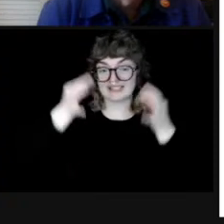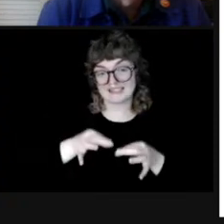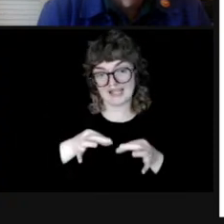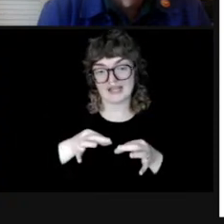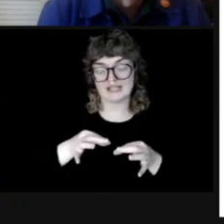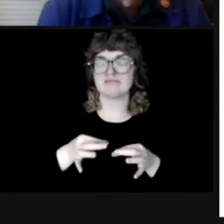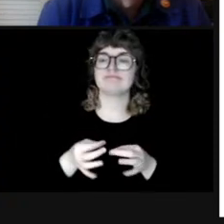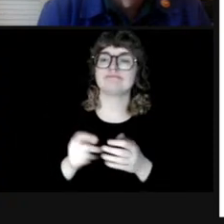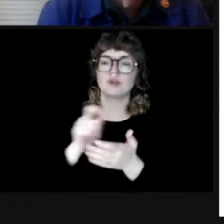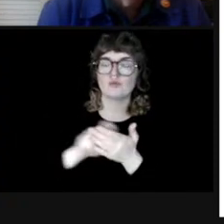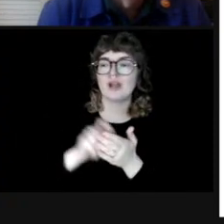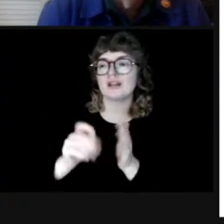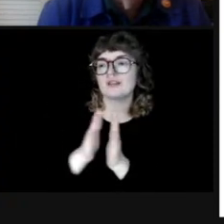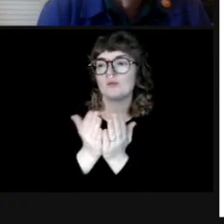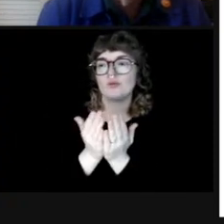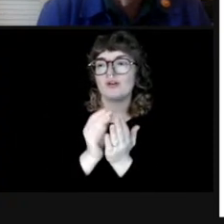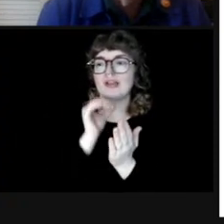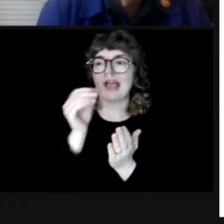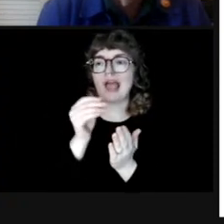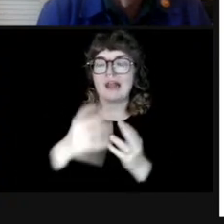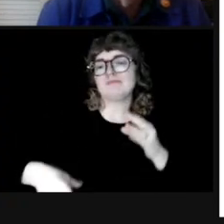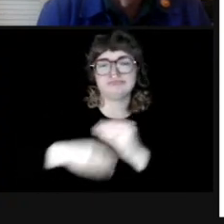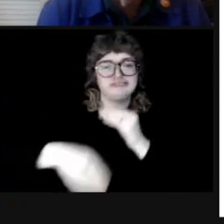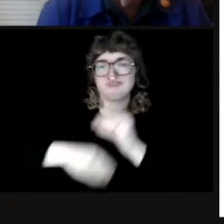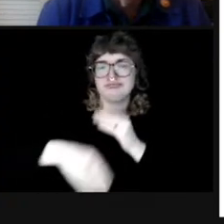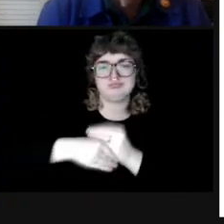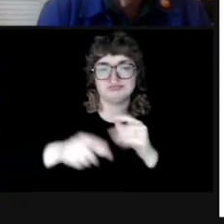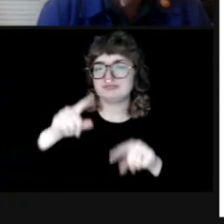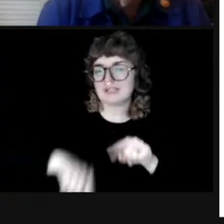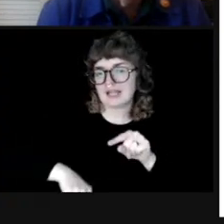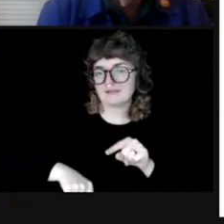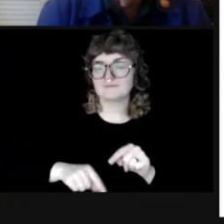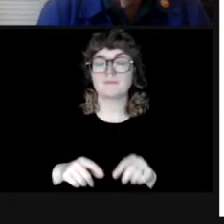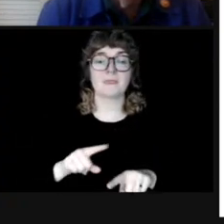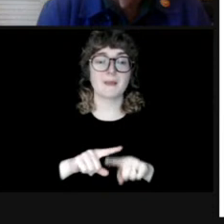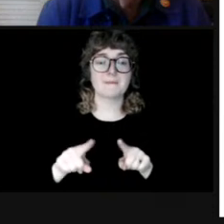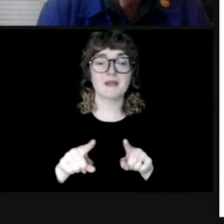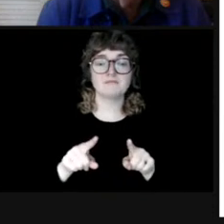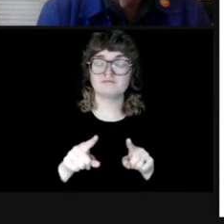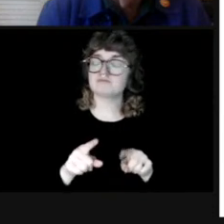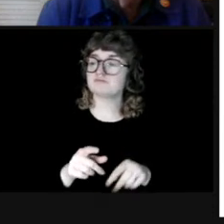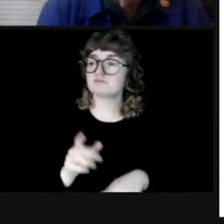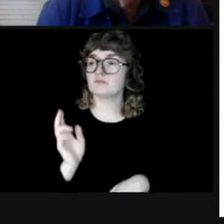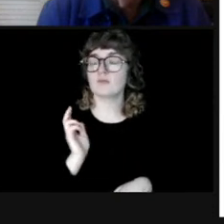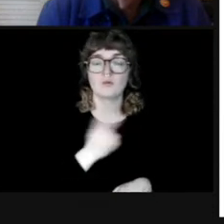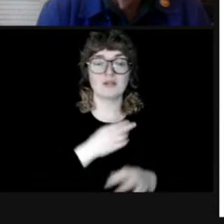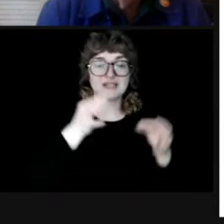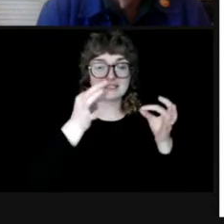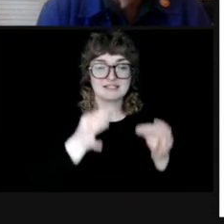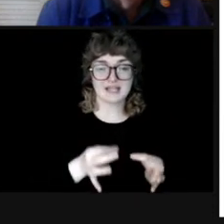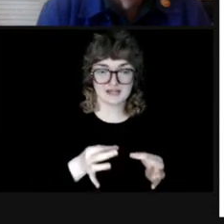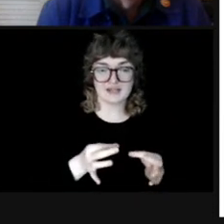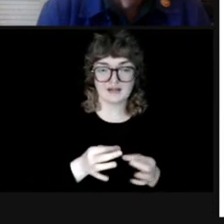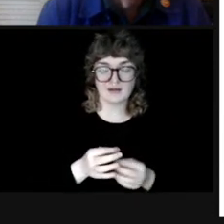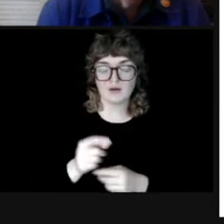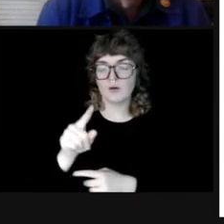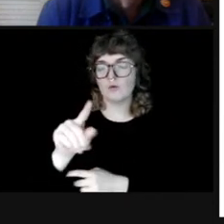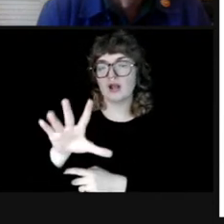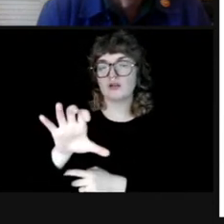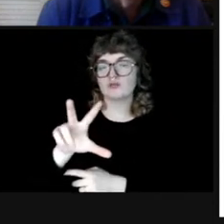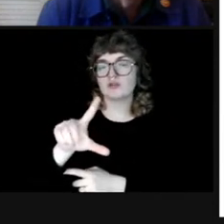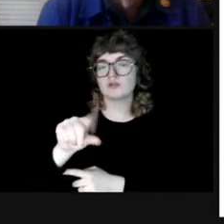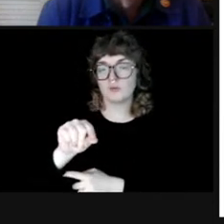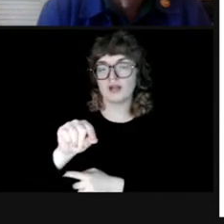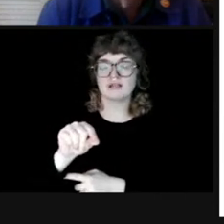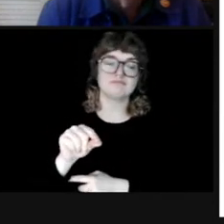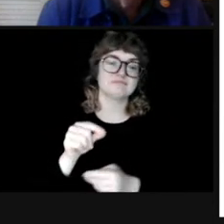just couldn't go crazy. So we ended up putting together 120. And we were wondering at the beginning if